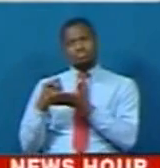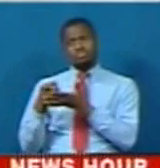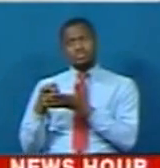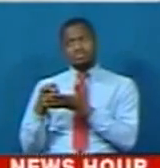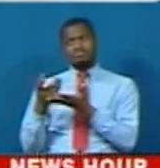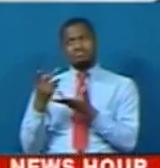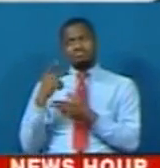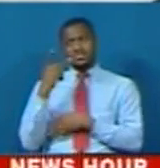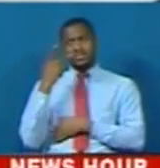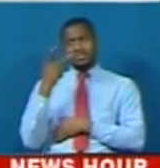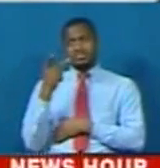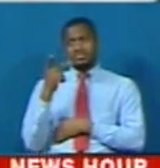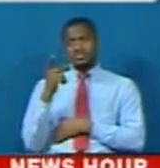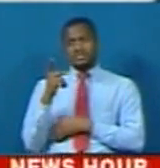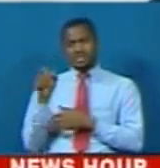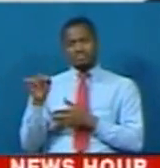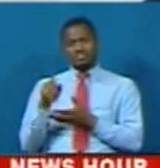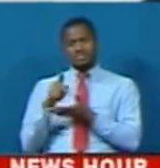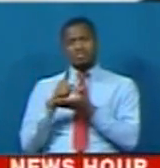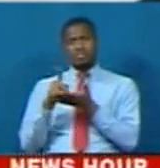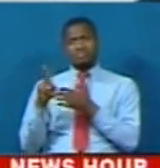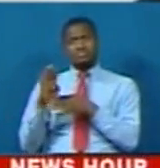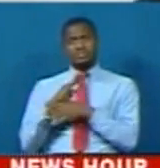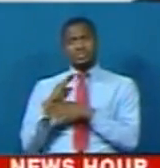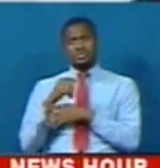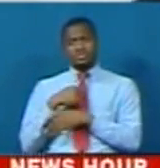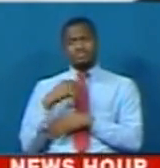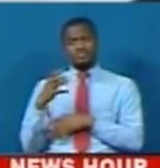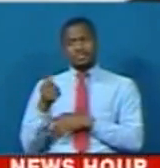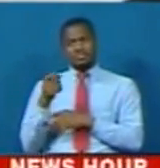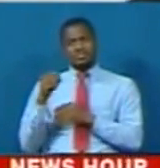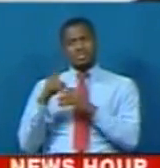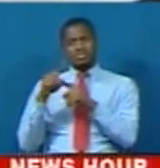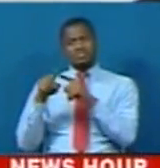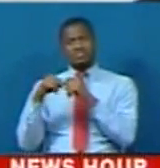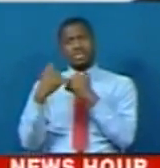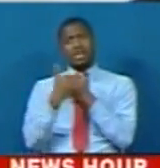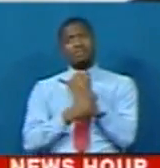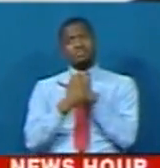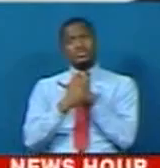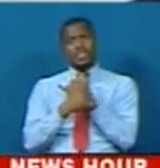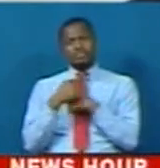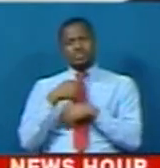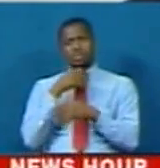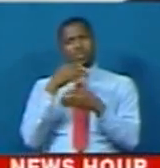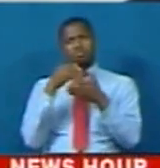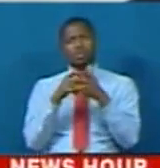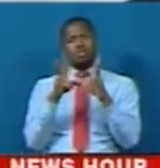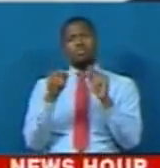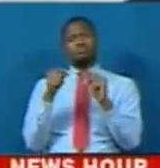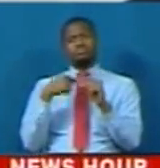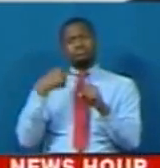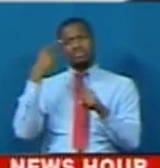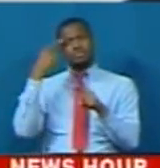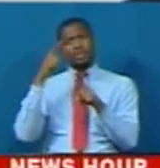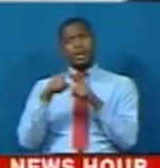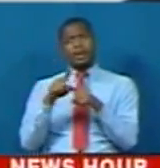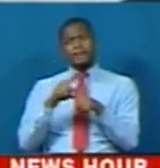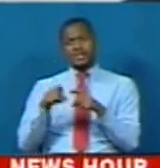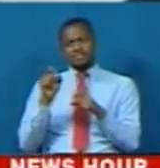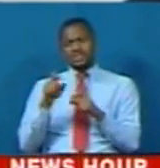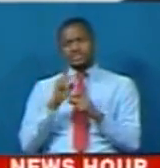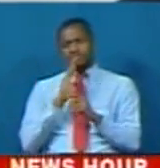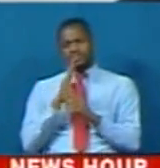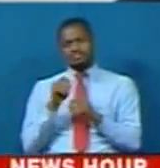understand. It's a pure business call which we take in many countries, so we are not against it, but it has to be done in